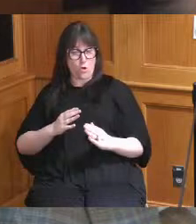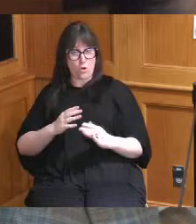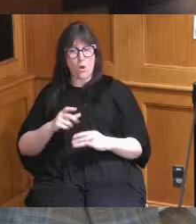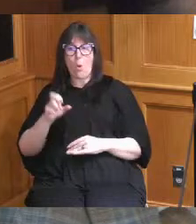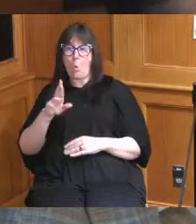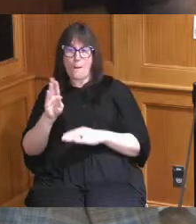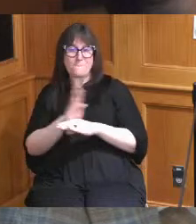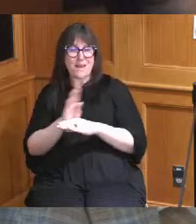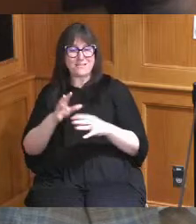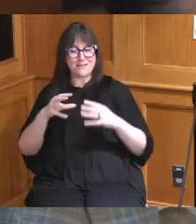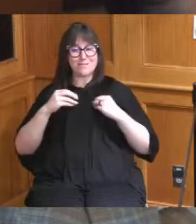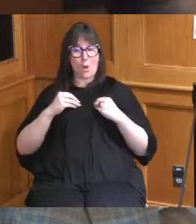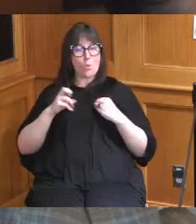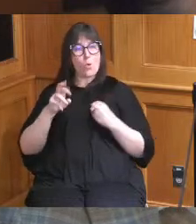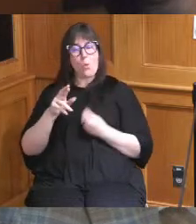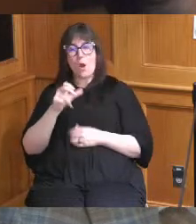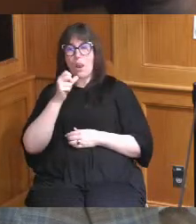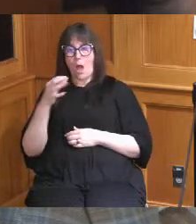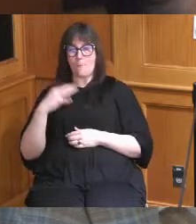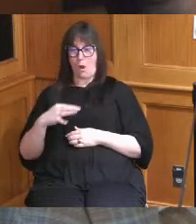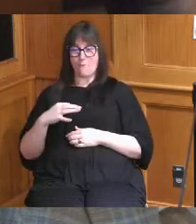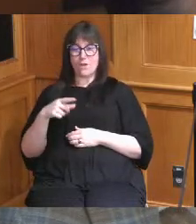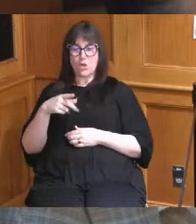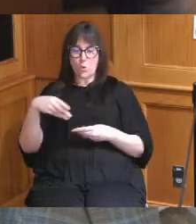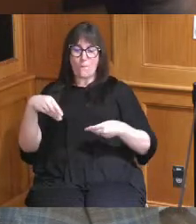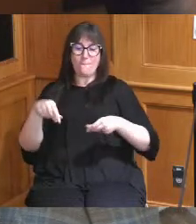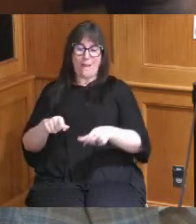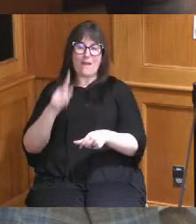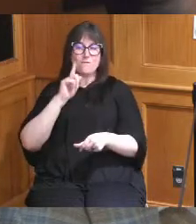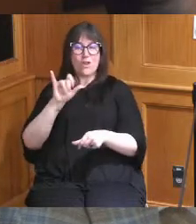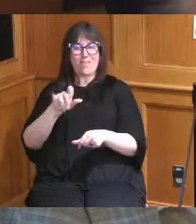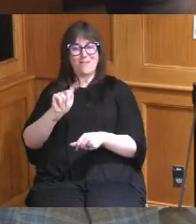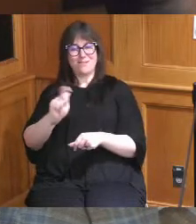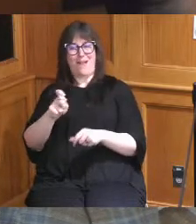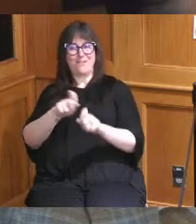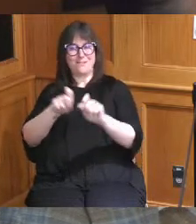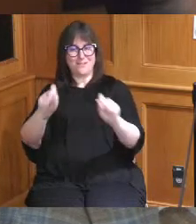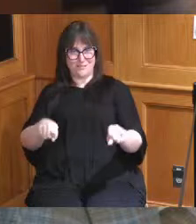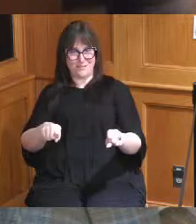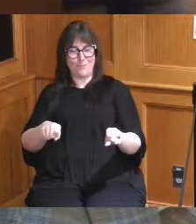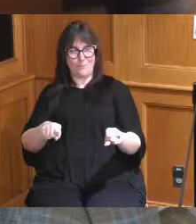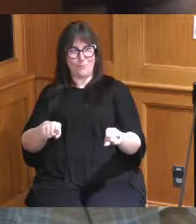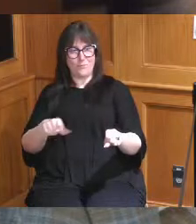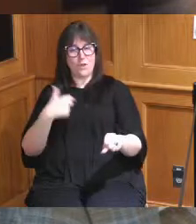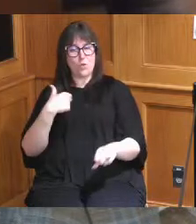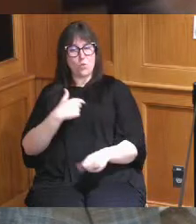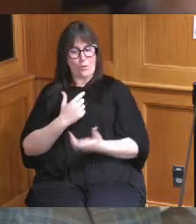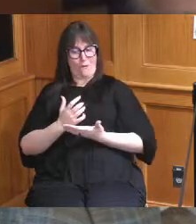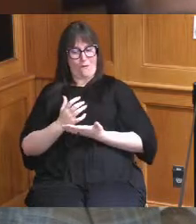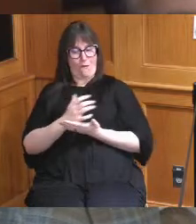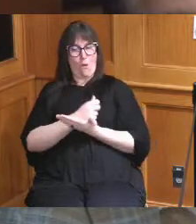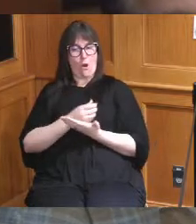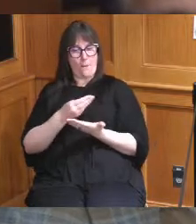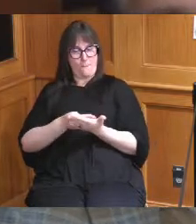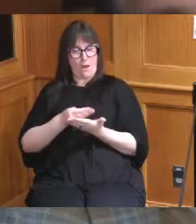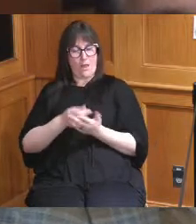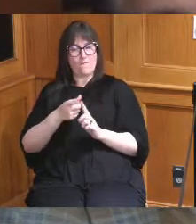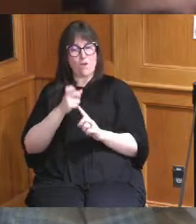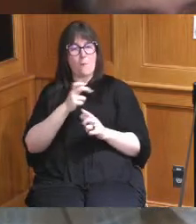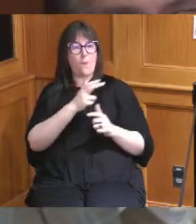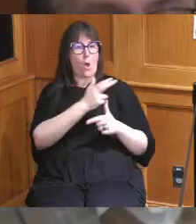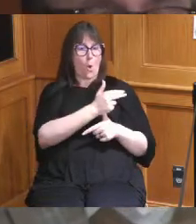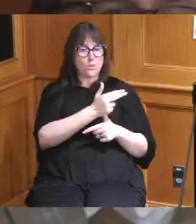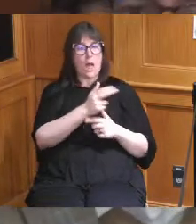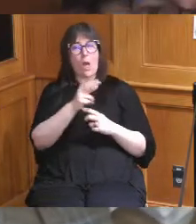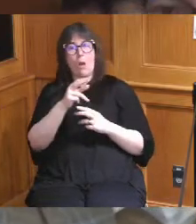a business or a nonprofit, you pay into the tax system. And we make our money off of hotel motel tax. If you stay in